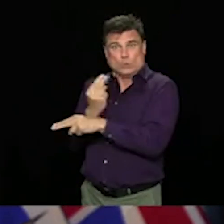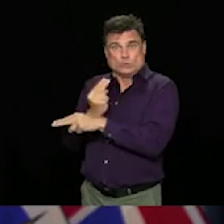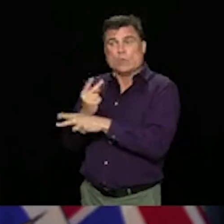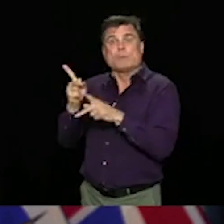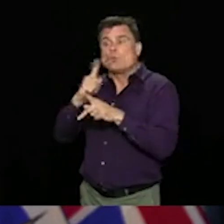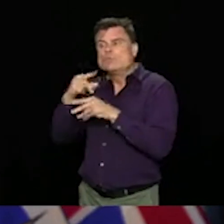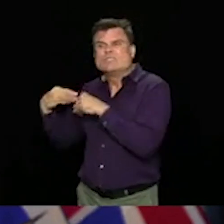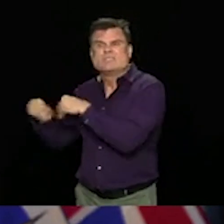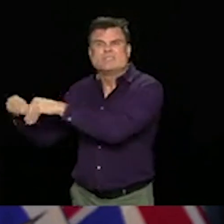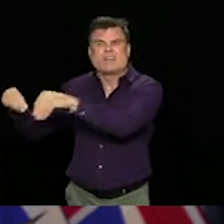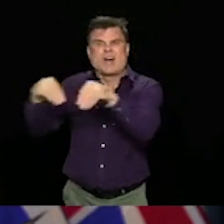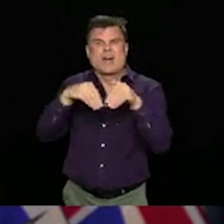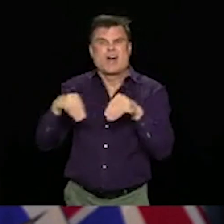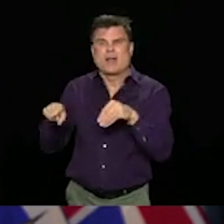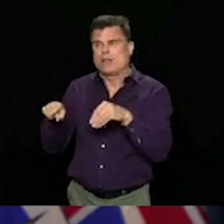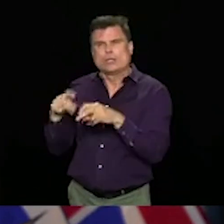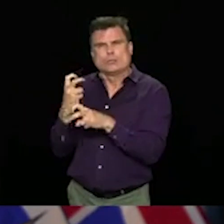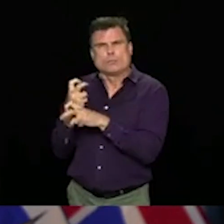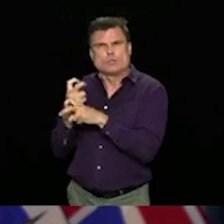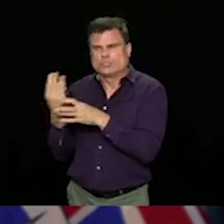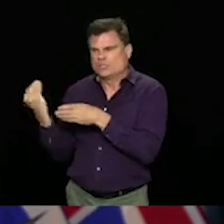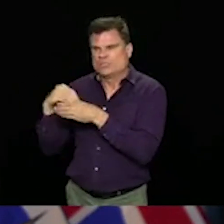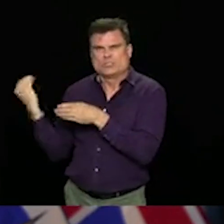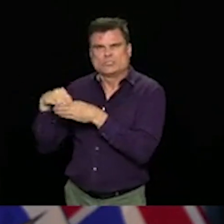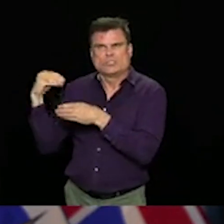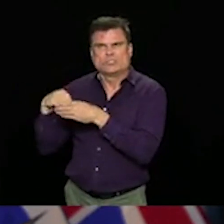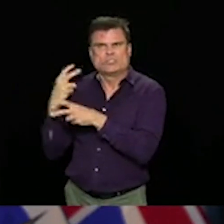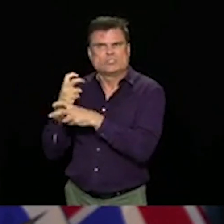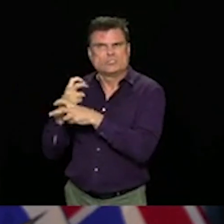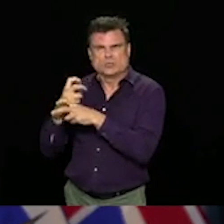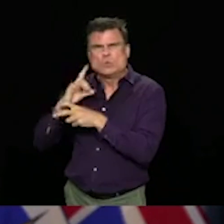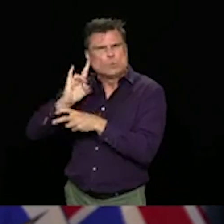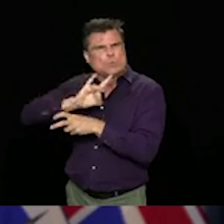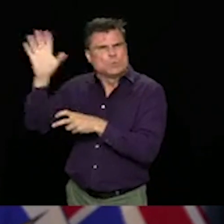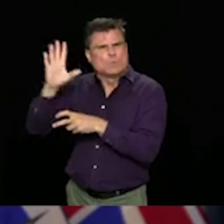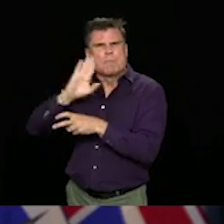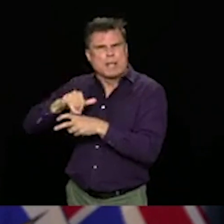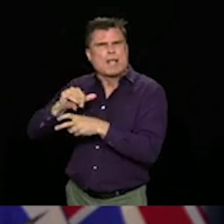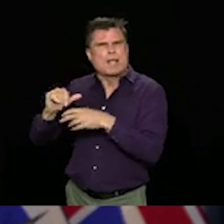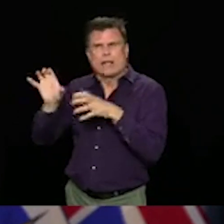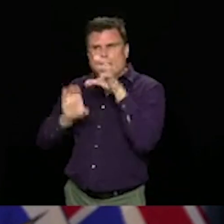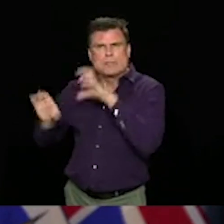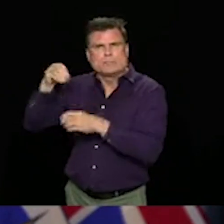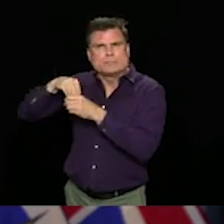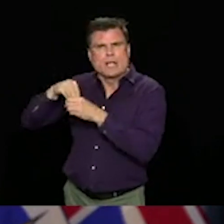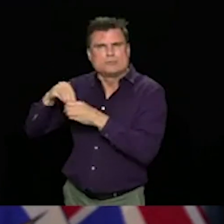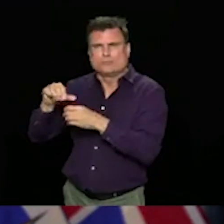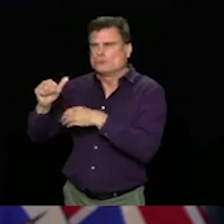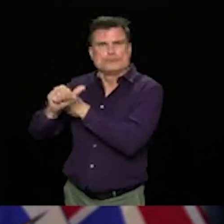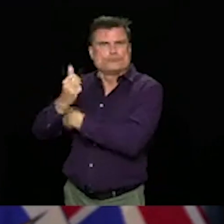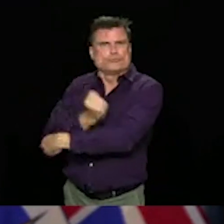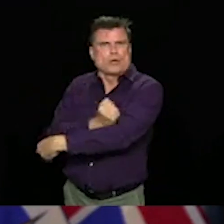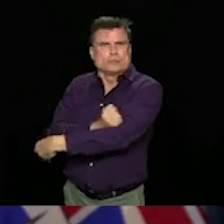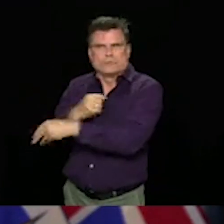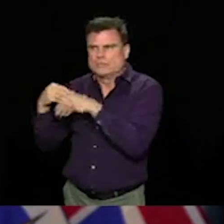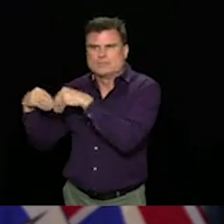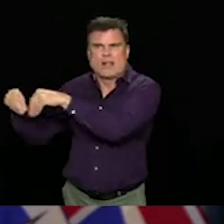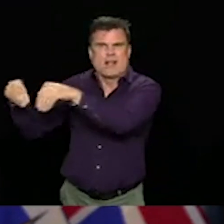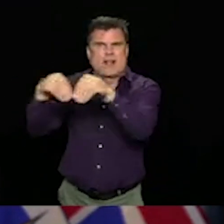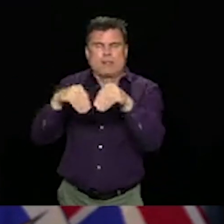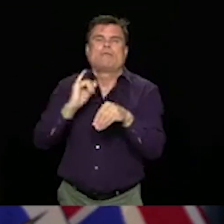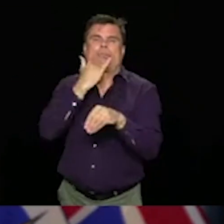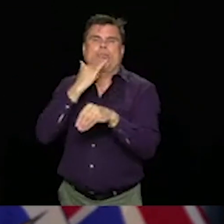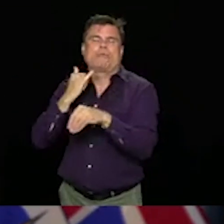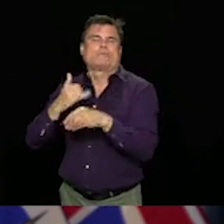We are not only seeing people die in the downtown east side. This is the case across BC.